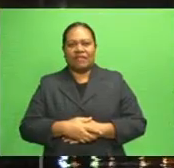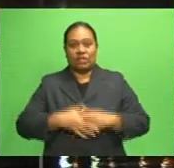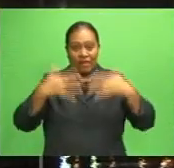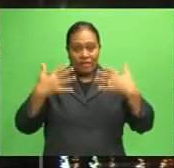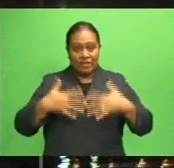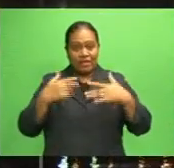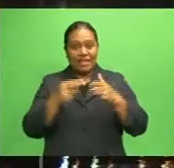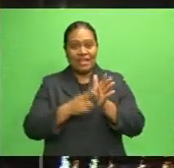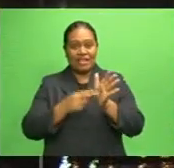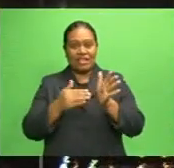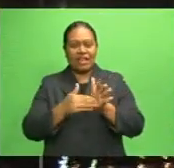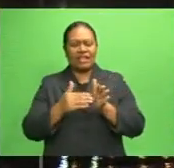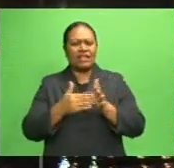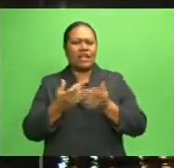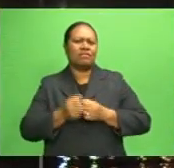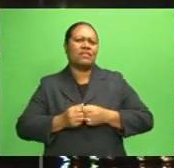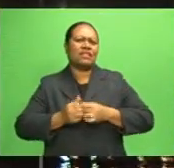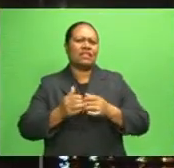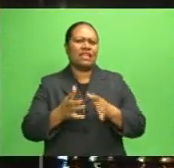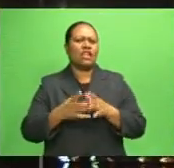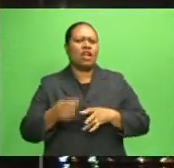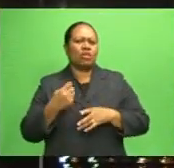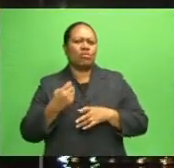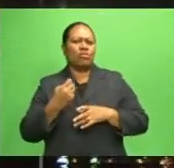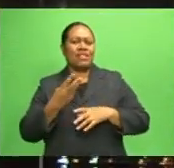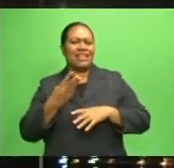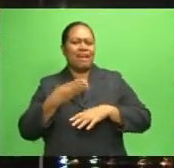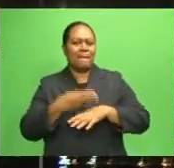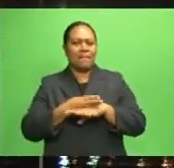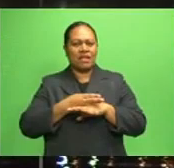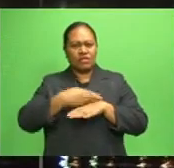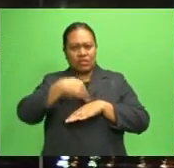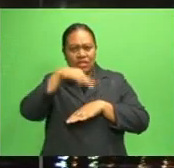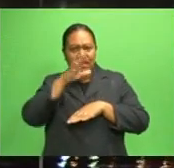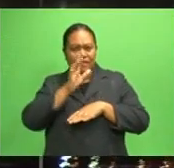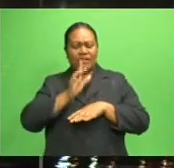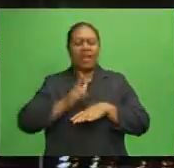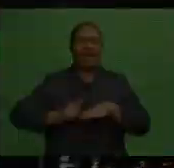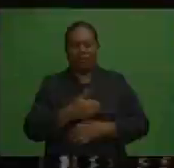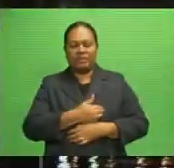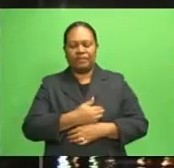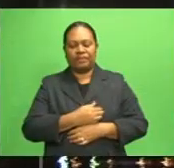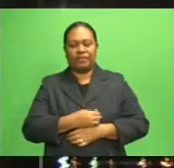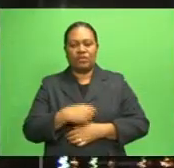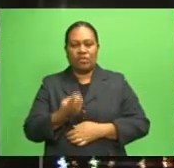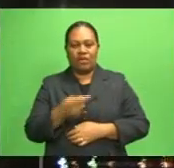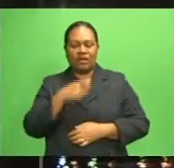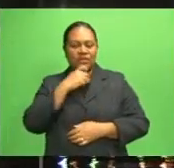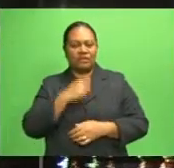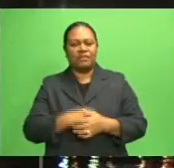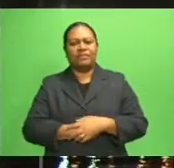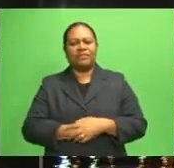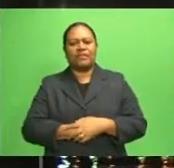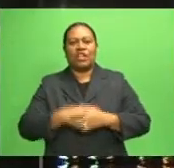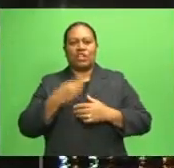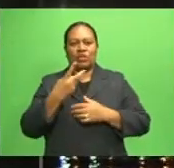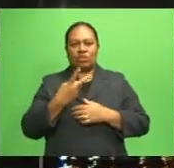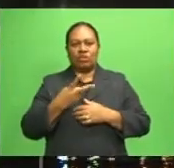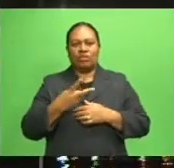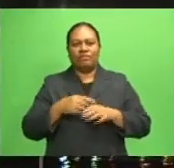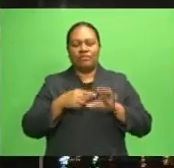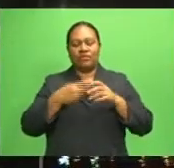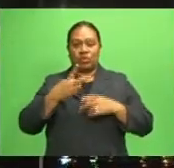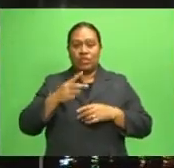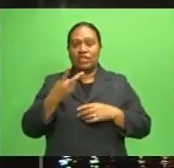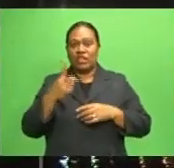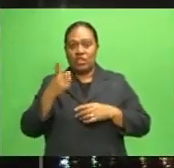Rugby Aotearoa has begun after almost 3 months with the Chiefs and Highlanders match underway. With the 2021 Women's World Cup